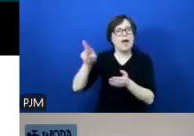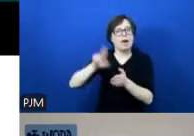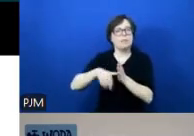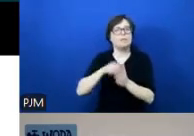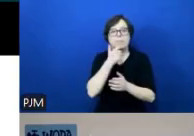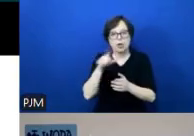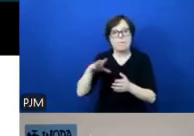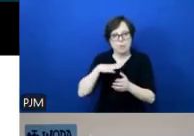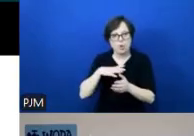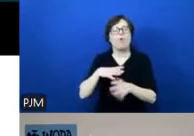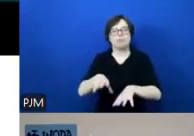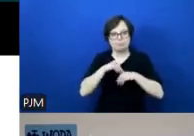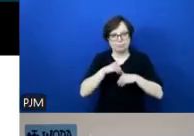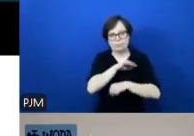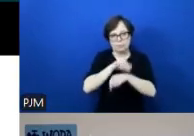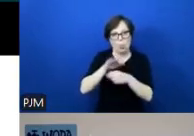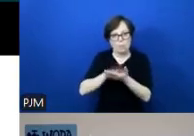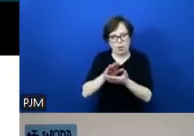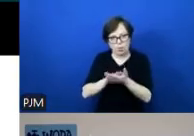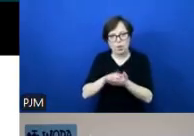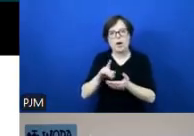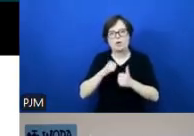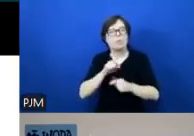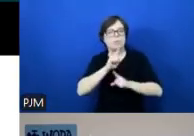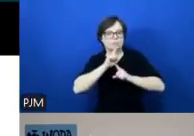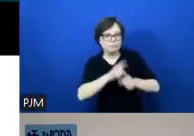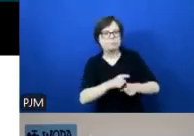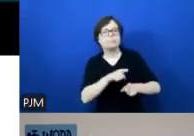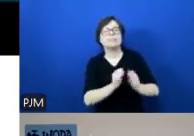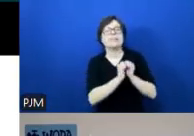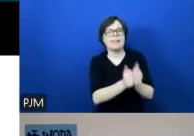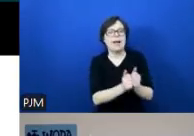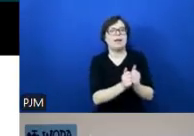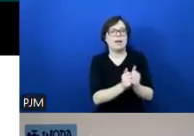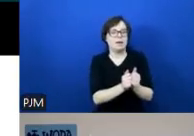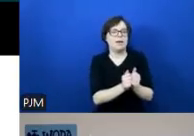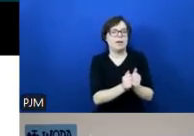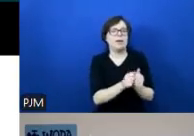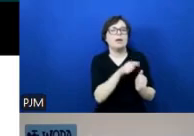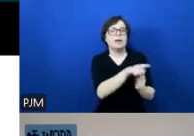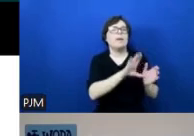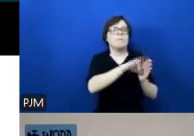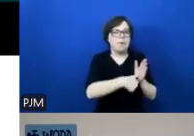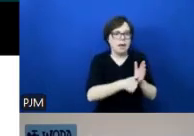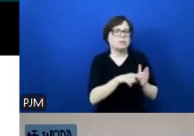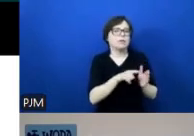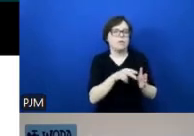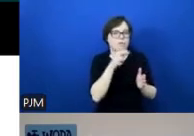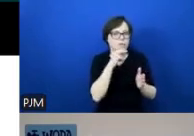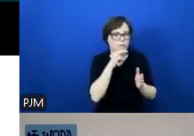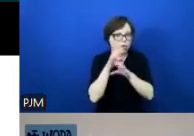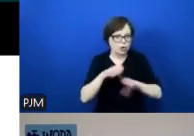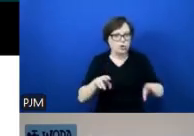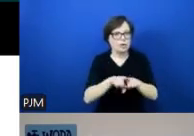when the City Council undertook the resolution of commissioning the municipality's own task to